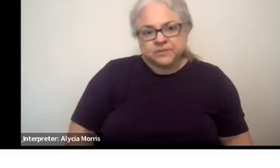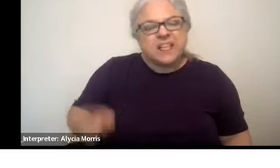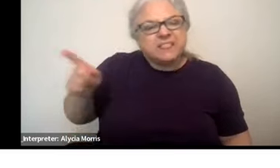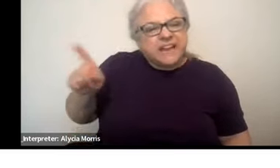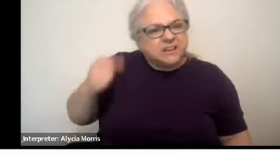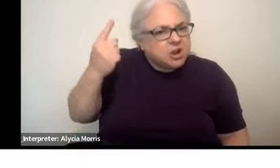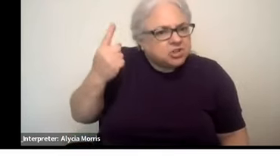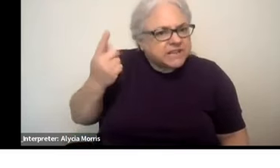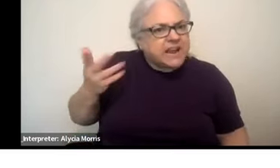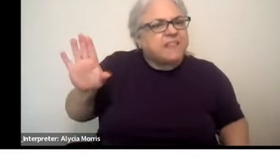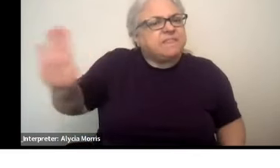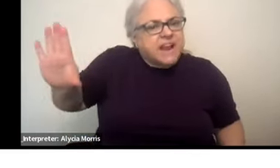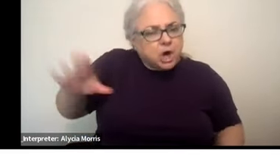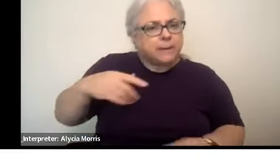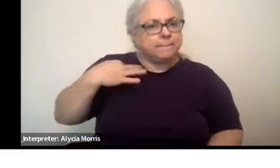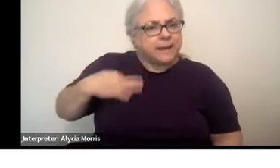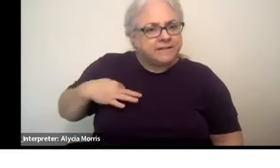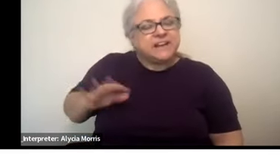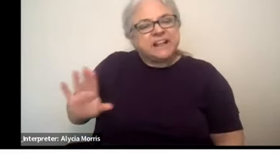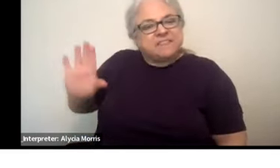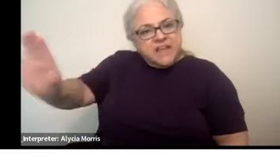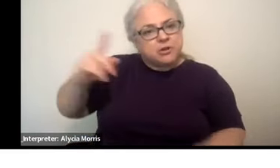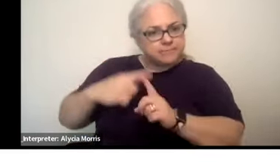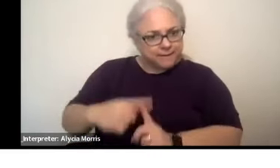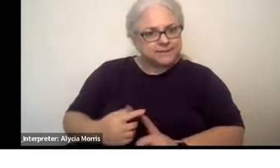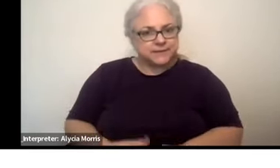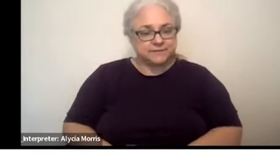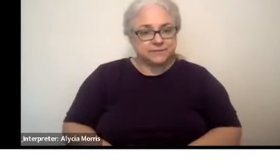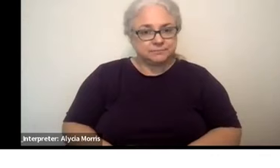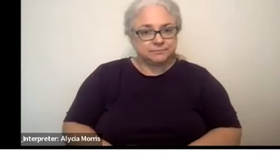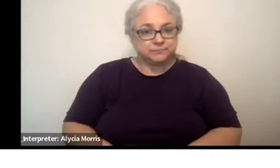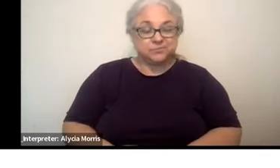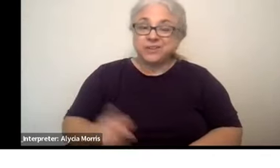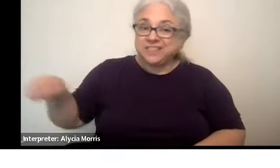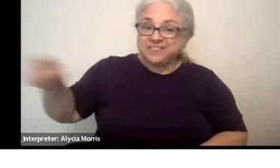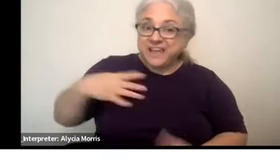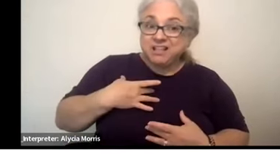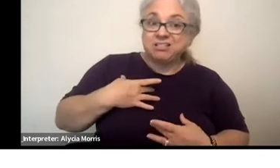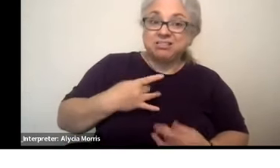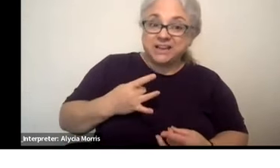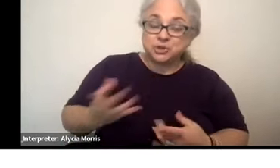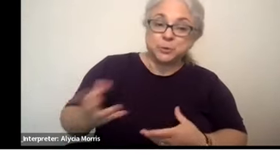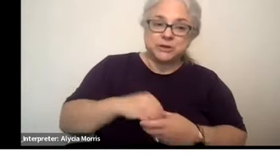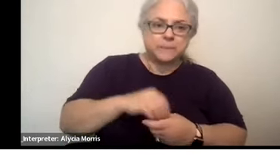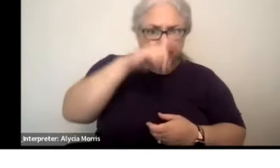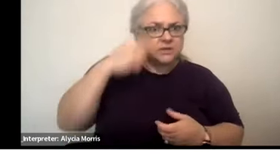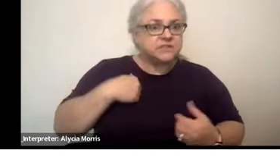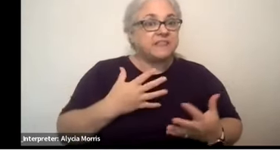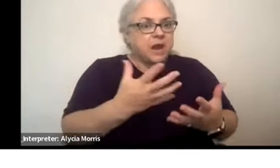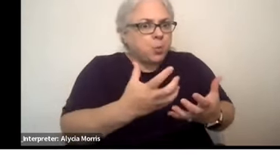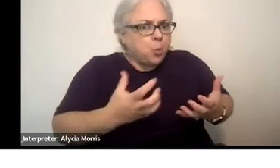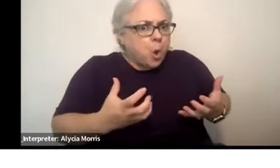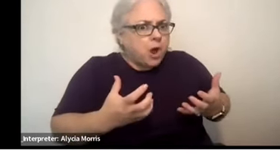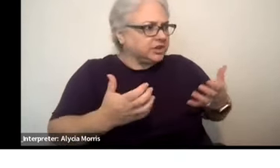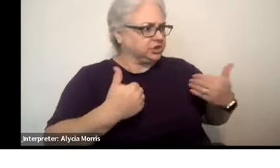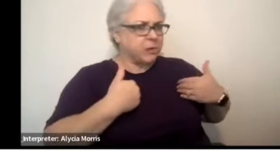process. BILT members often participate because they need to widen that pipeline of qualified individuals